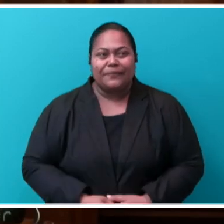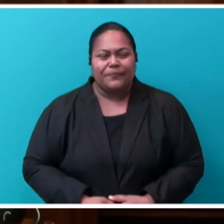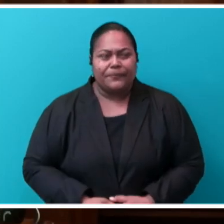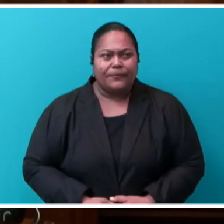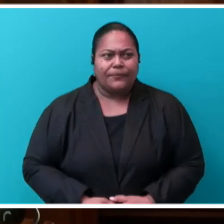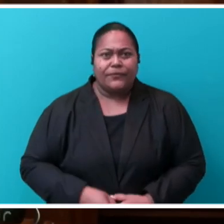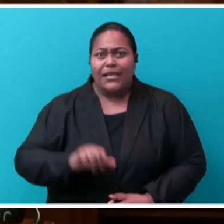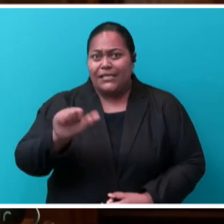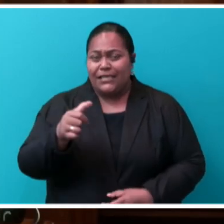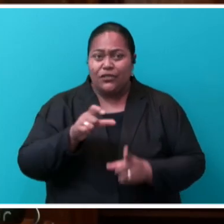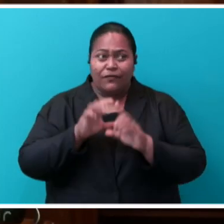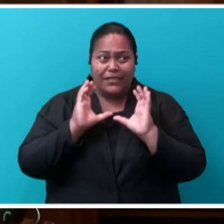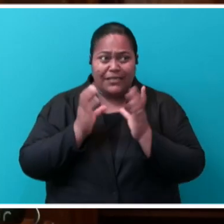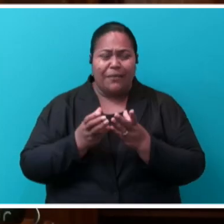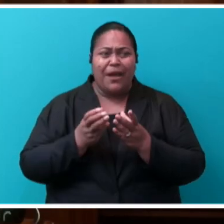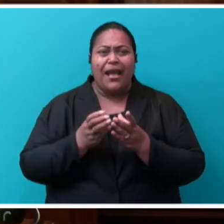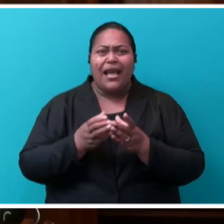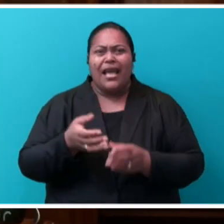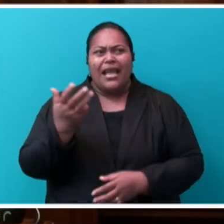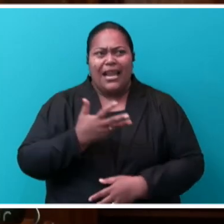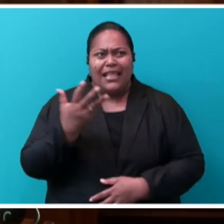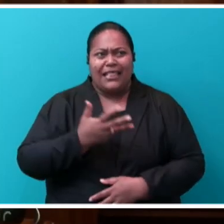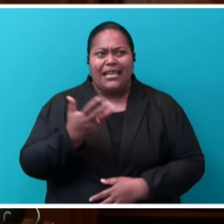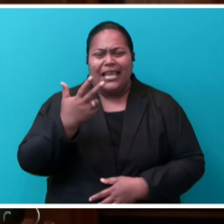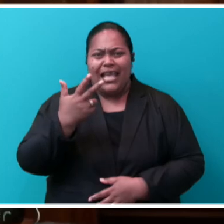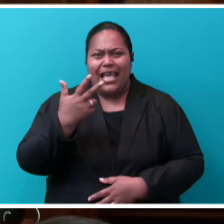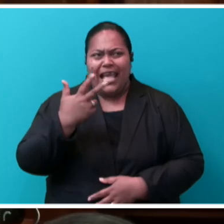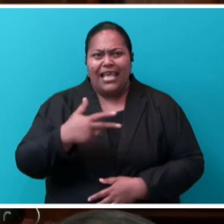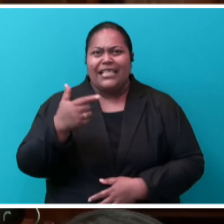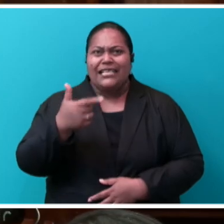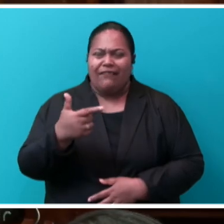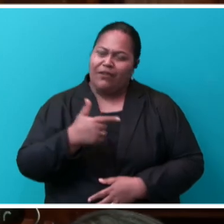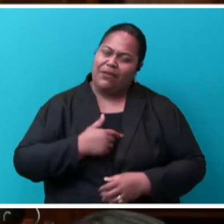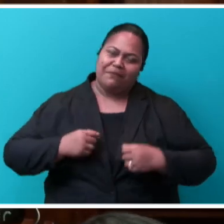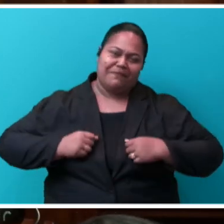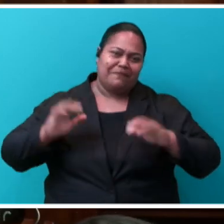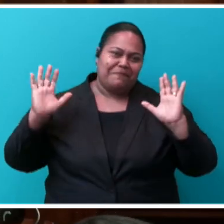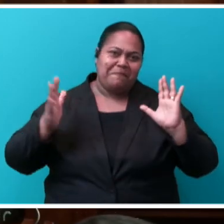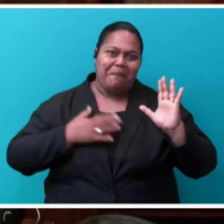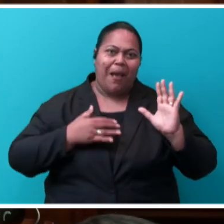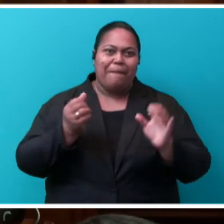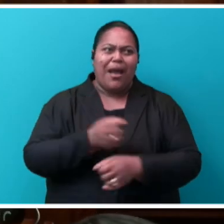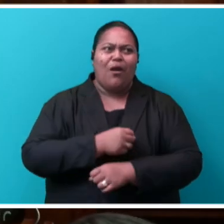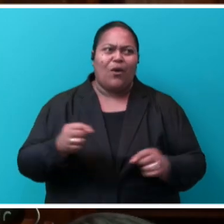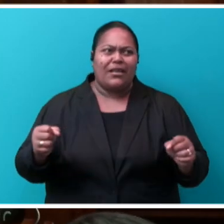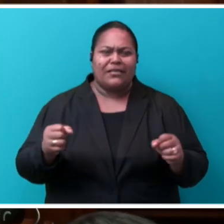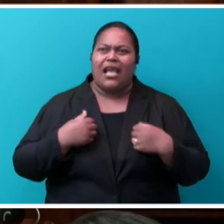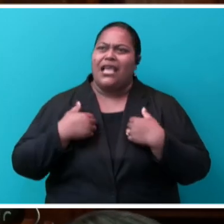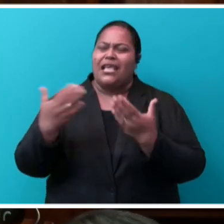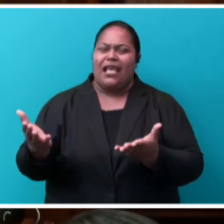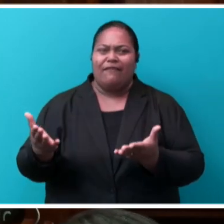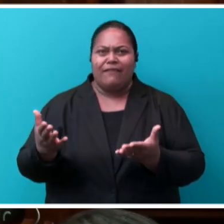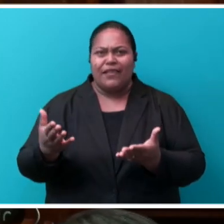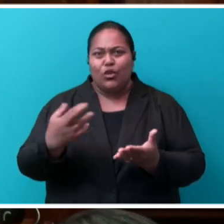the 6th of December 1987, I gave away all the powers I had and gave it to the